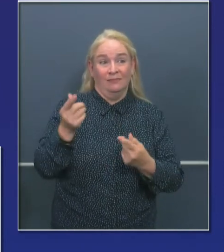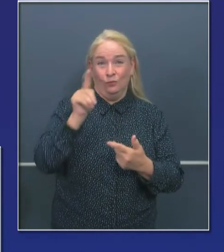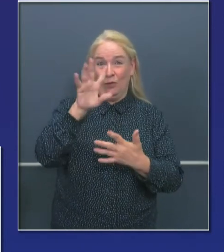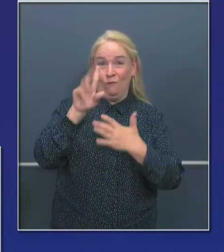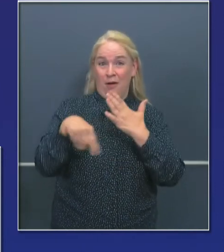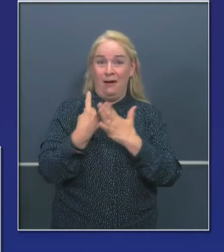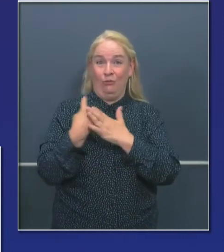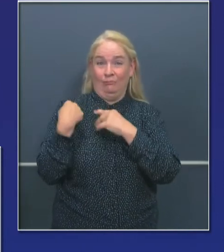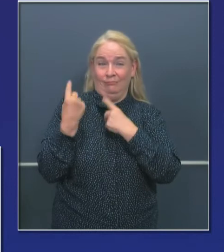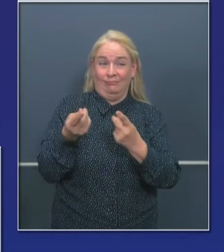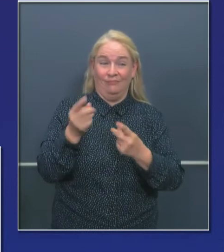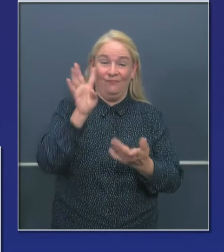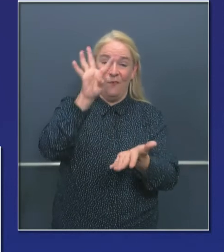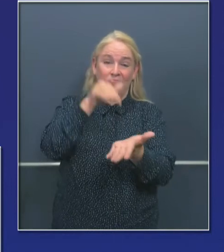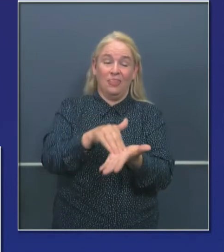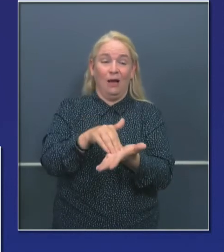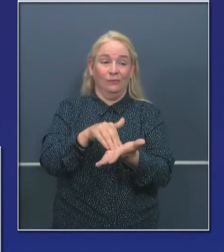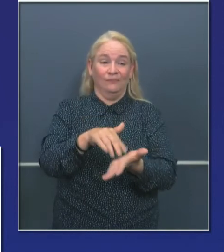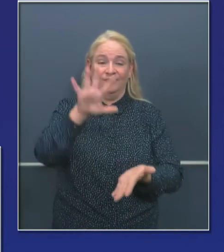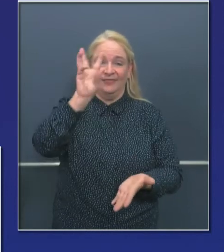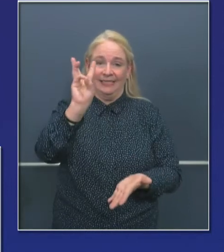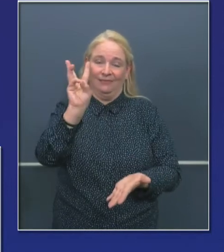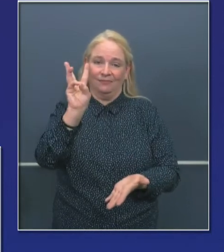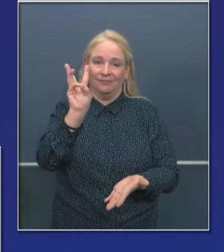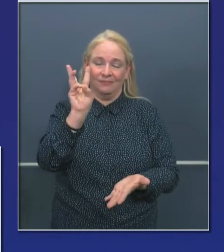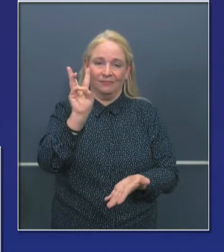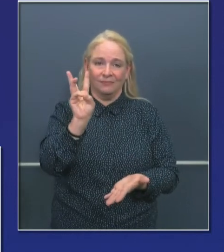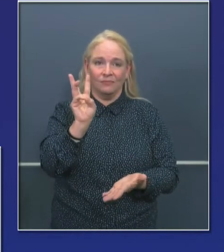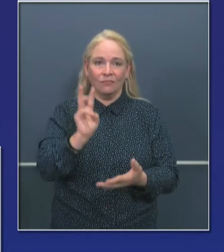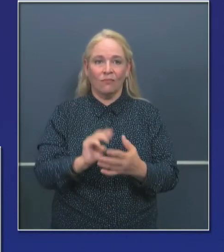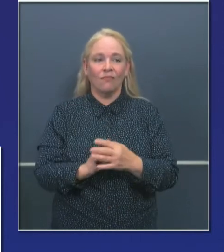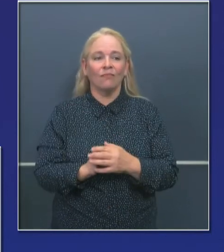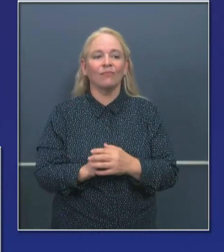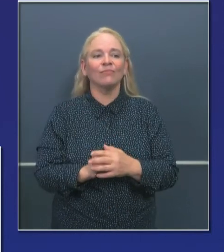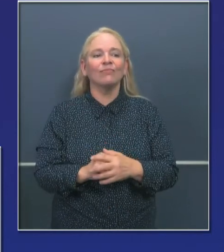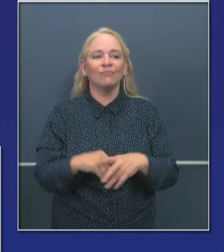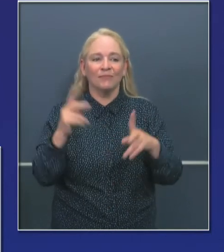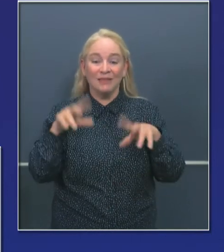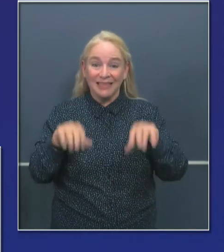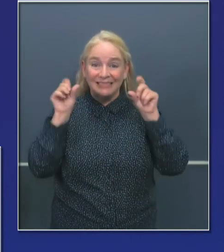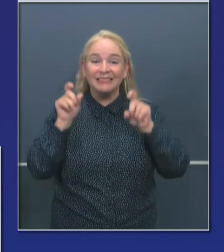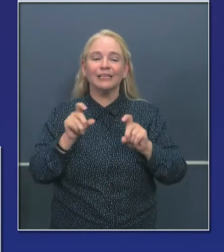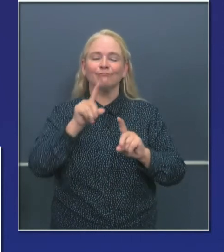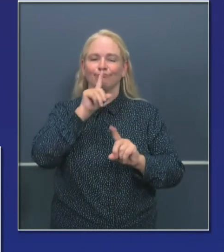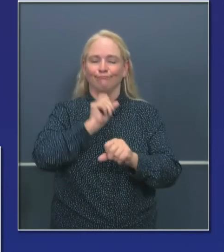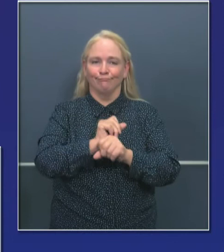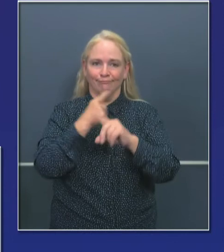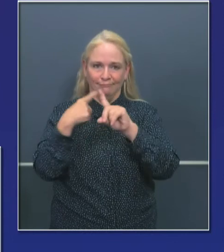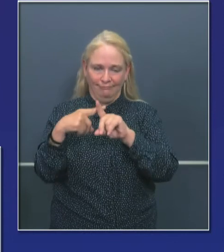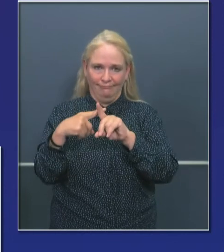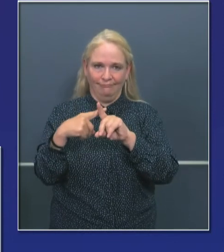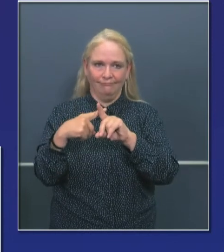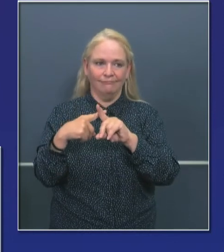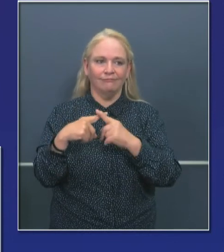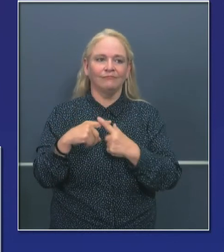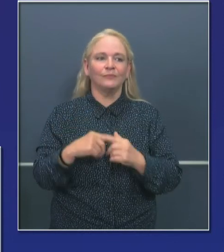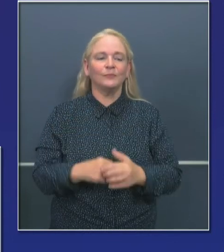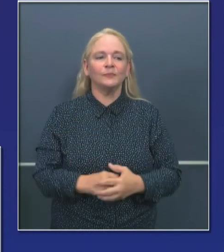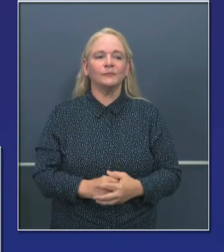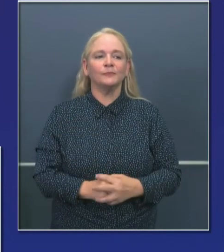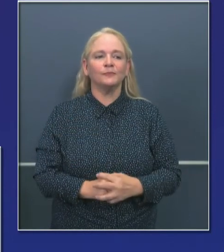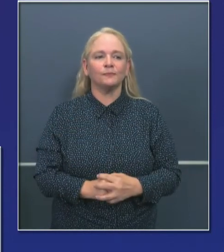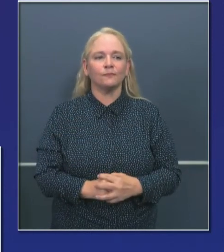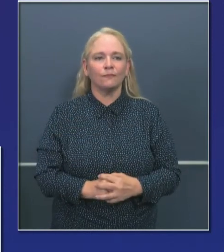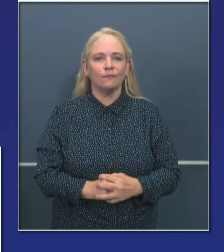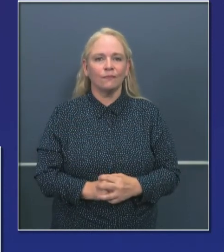saw 4,056 cases that were identified as positive to begin the month of July. We